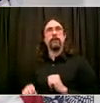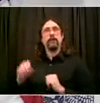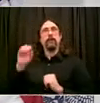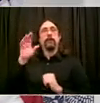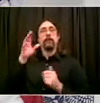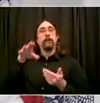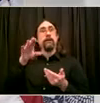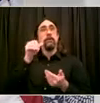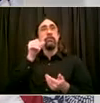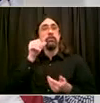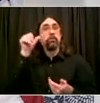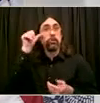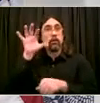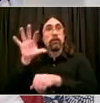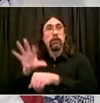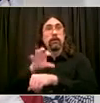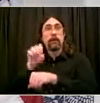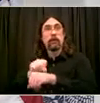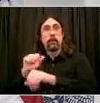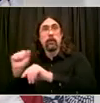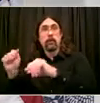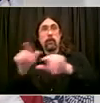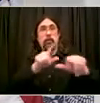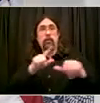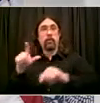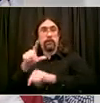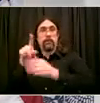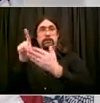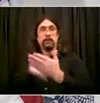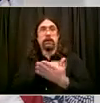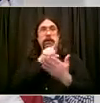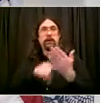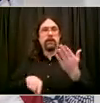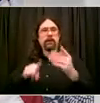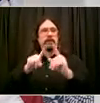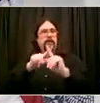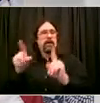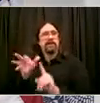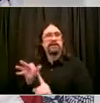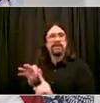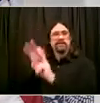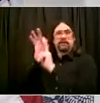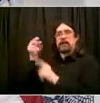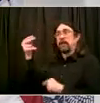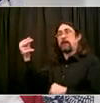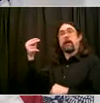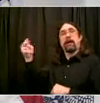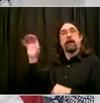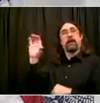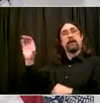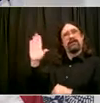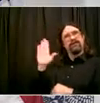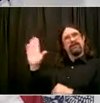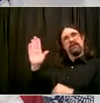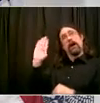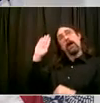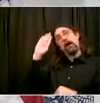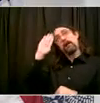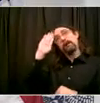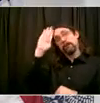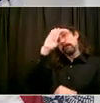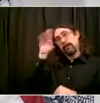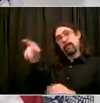the refrigeration capacity there, so I'm assuming you did not have a problem with any lost doses, but please clarify, Dr. Katz.